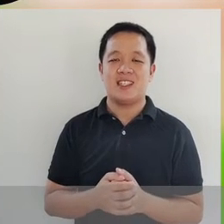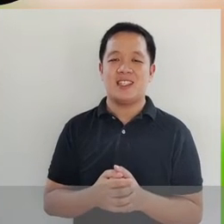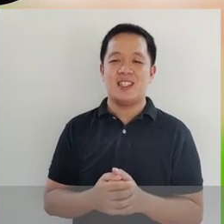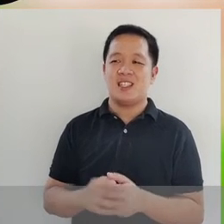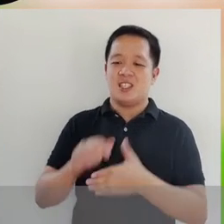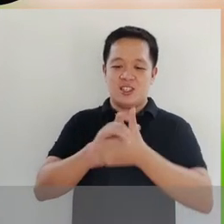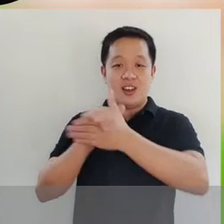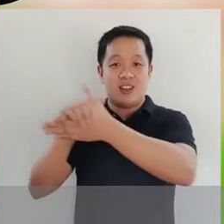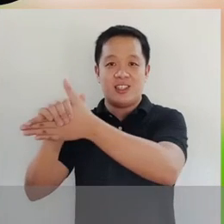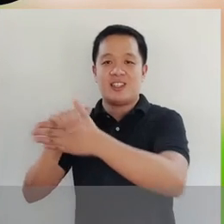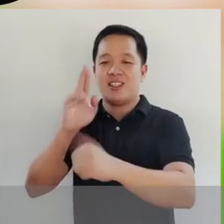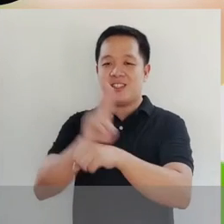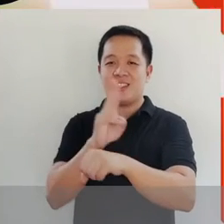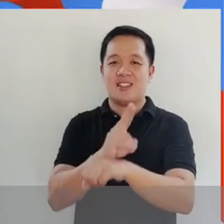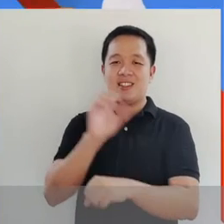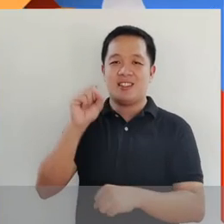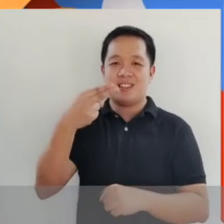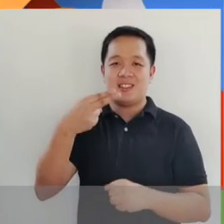SH for shark.